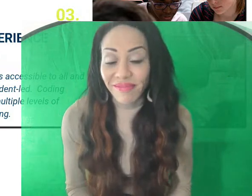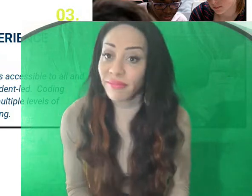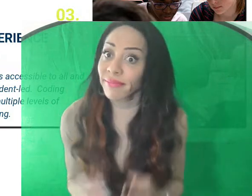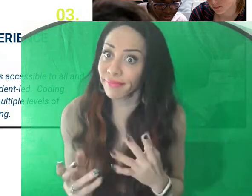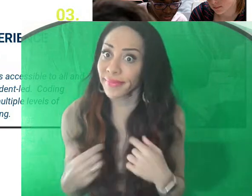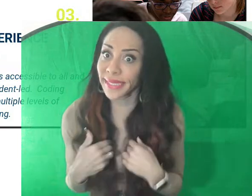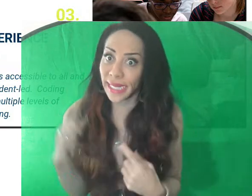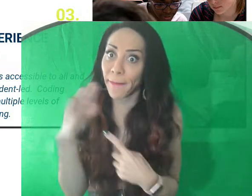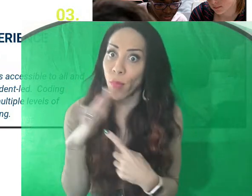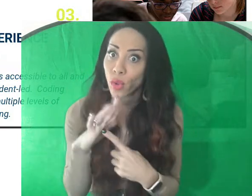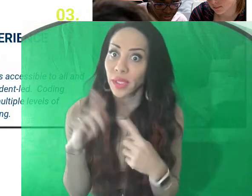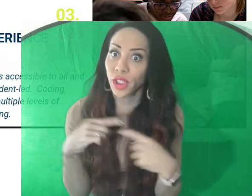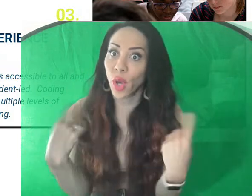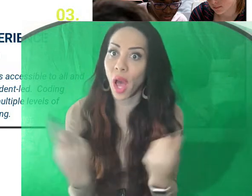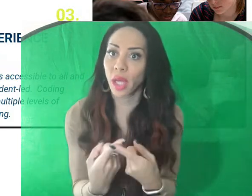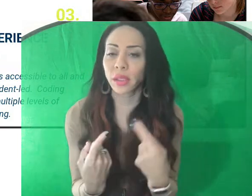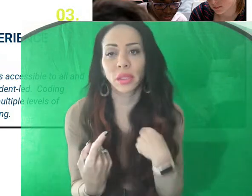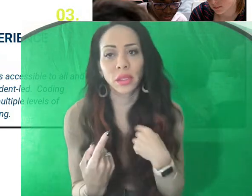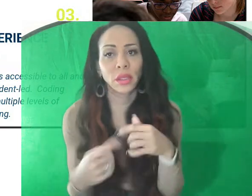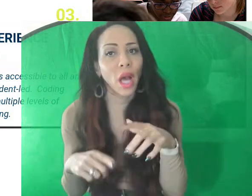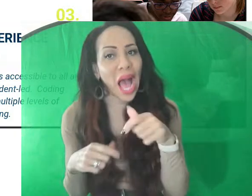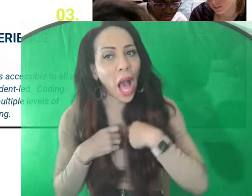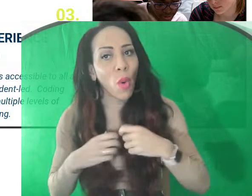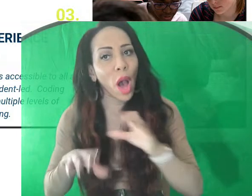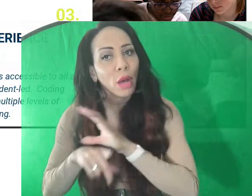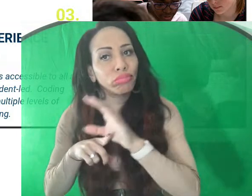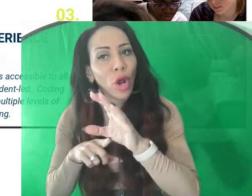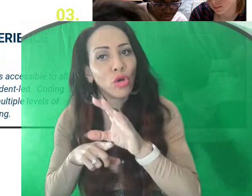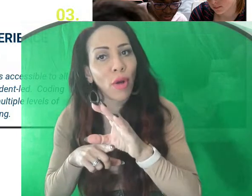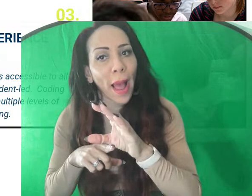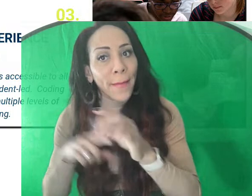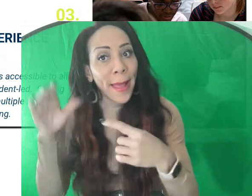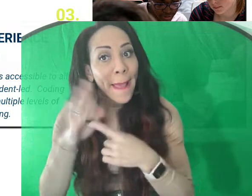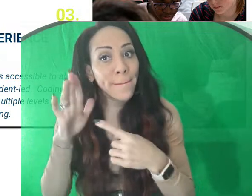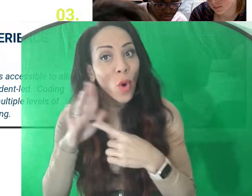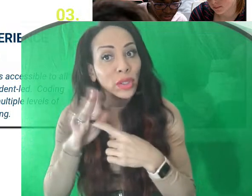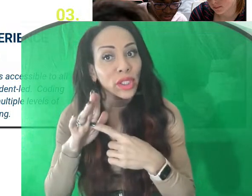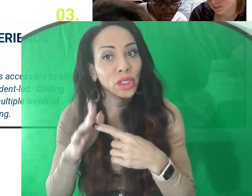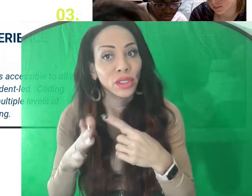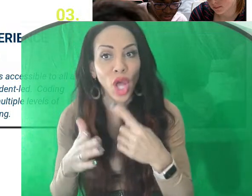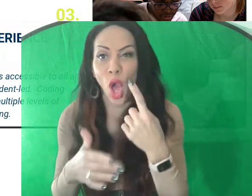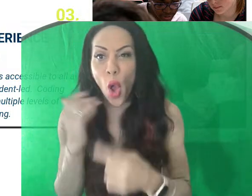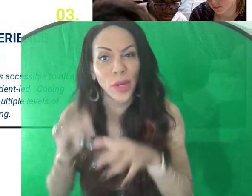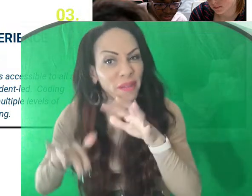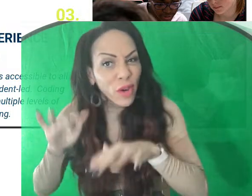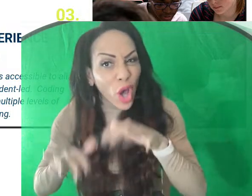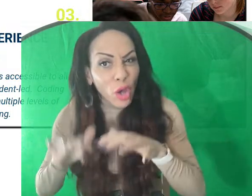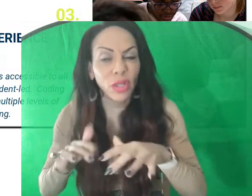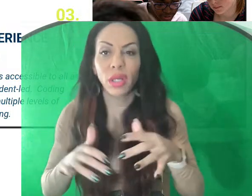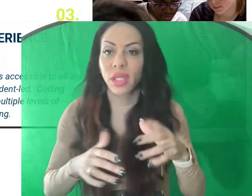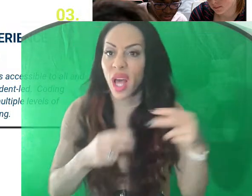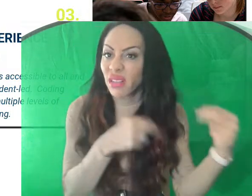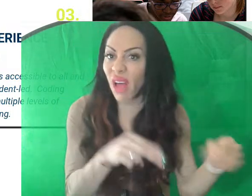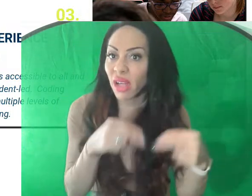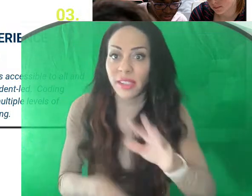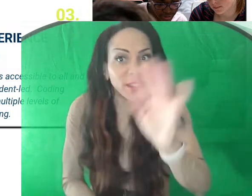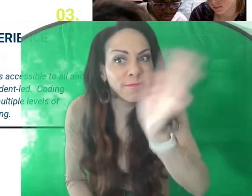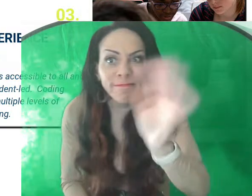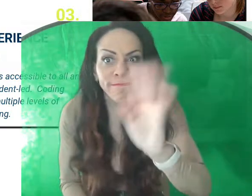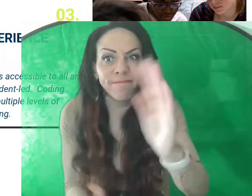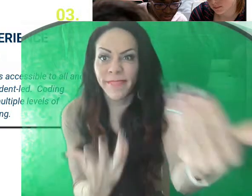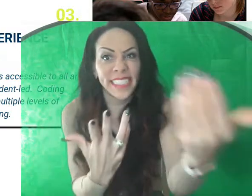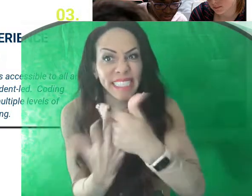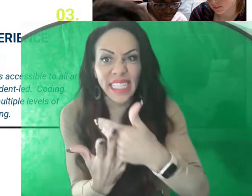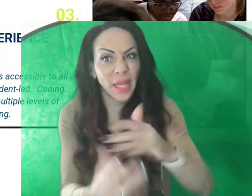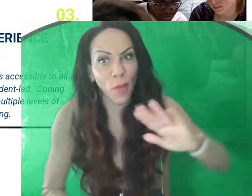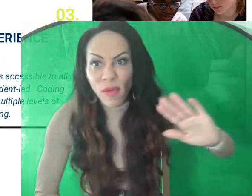not just for dancers and not just for coders. It's accessible to all, but at the same time we make it challenging for everyone too.